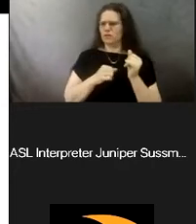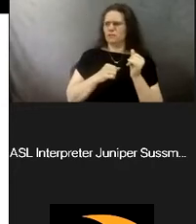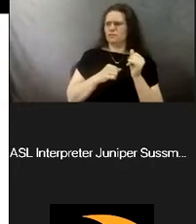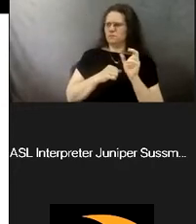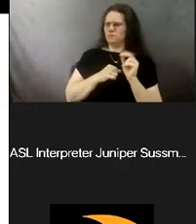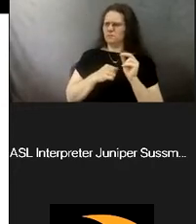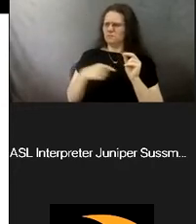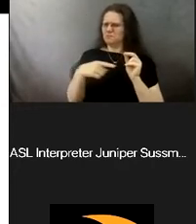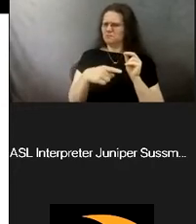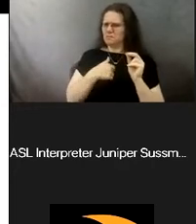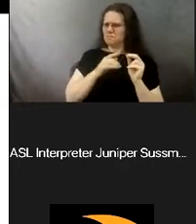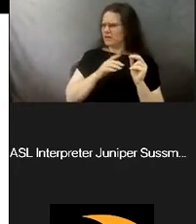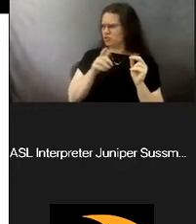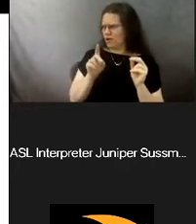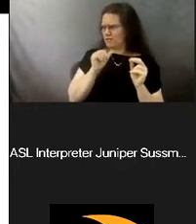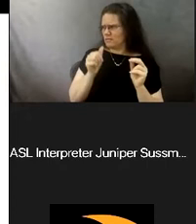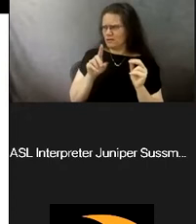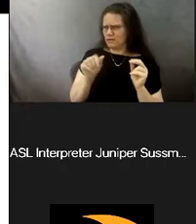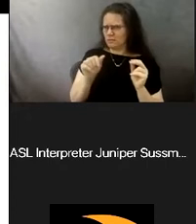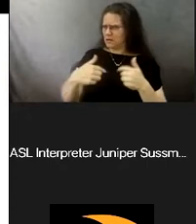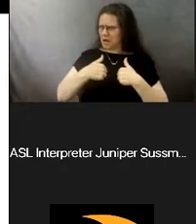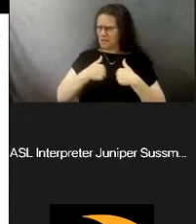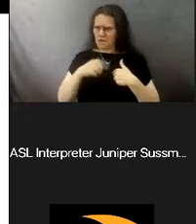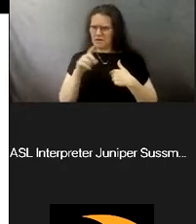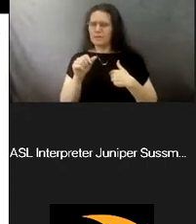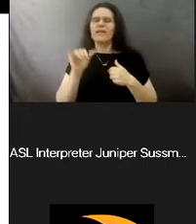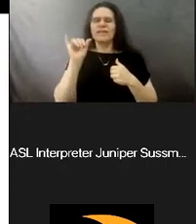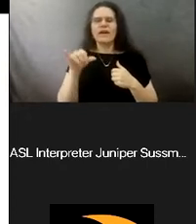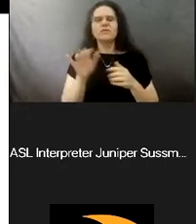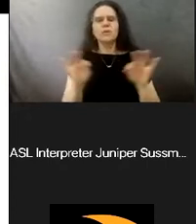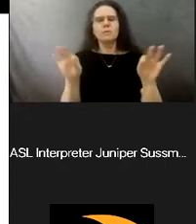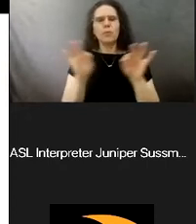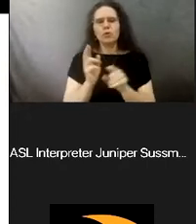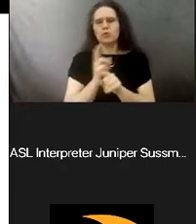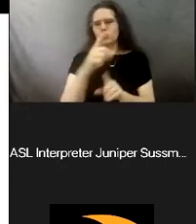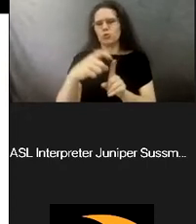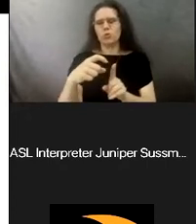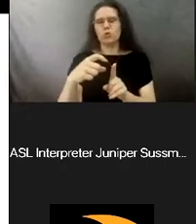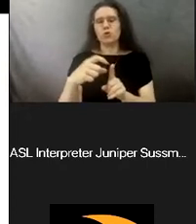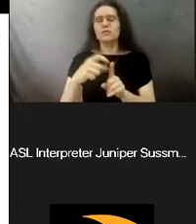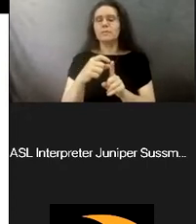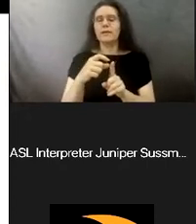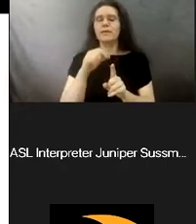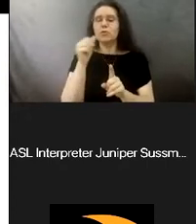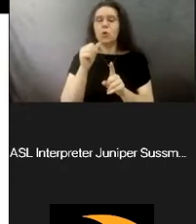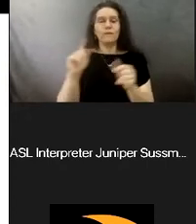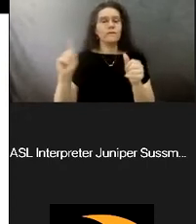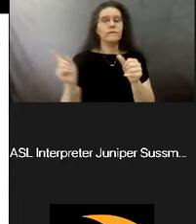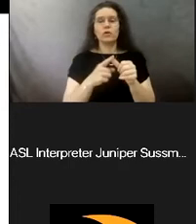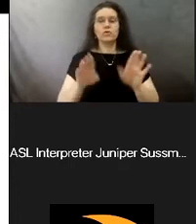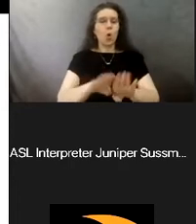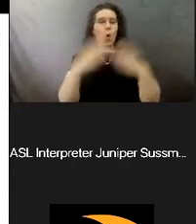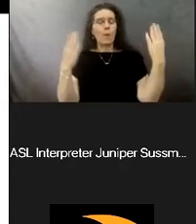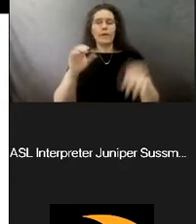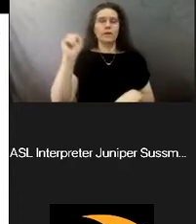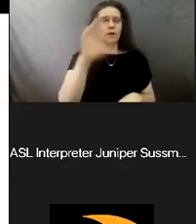or she has or I have. So I think what's really important is to avoid starting with using words like that, and to eventually,